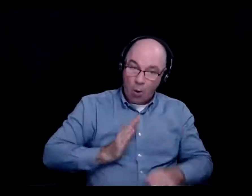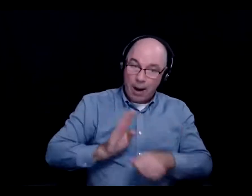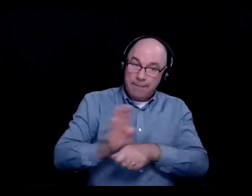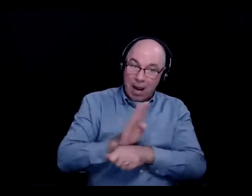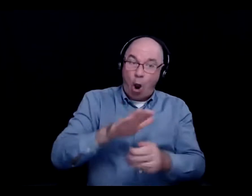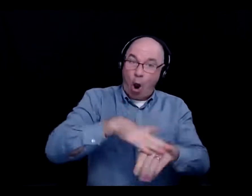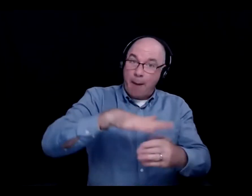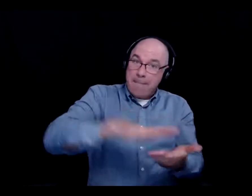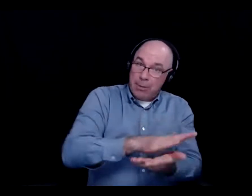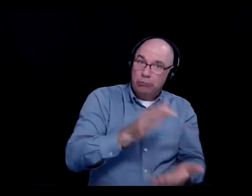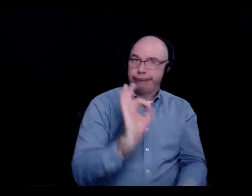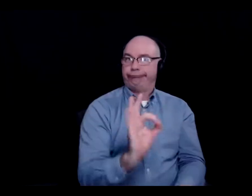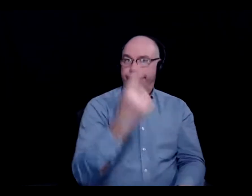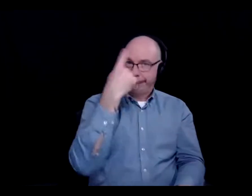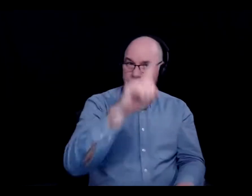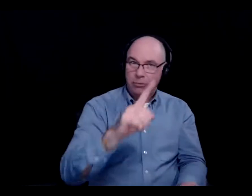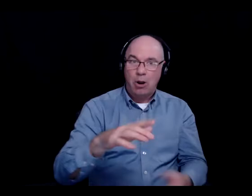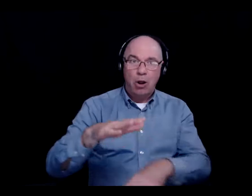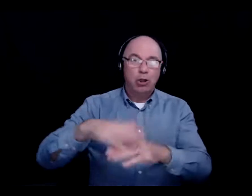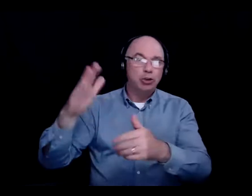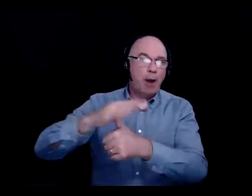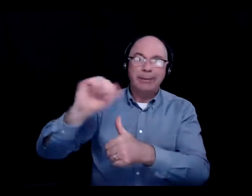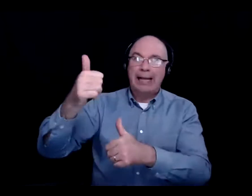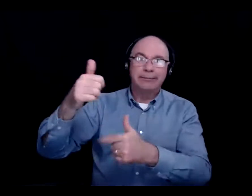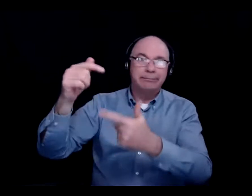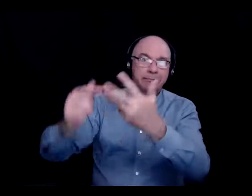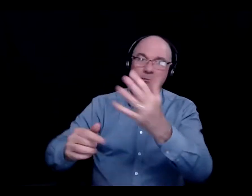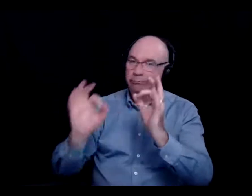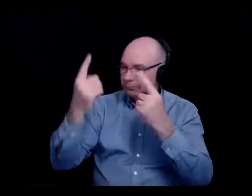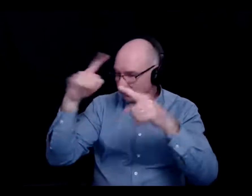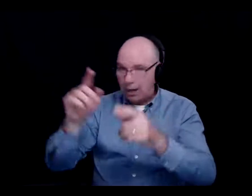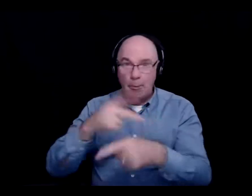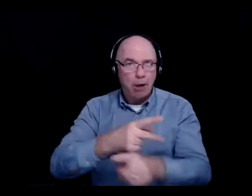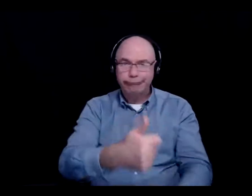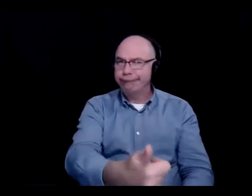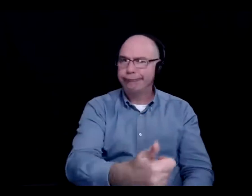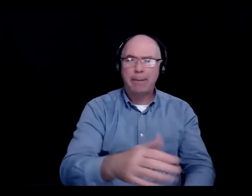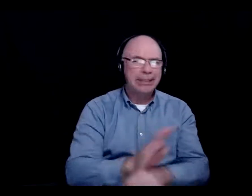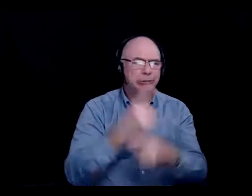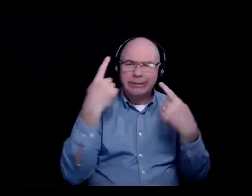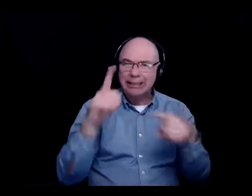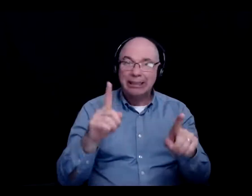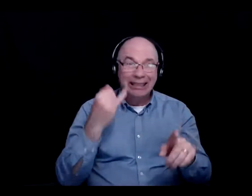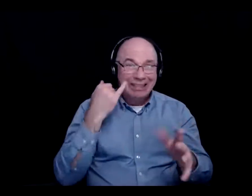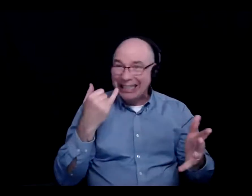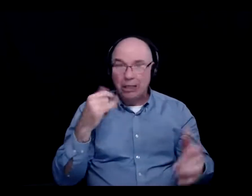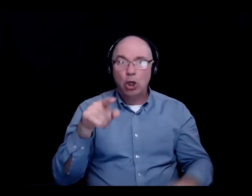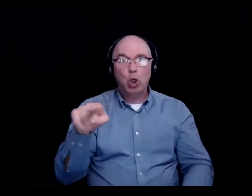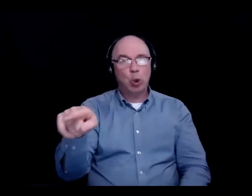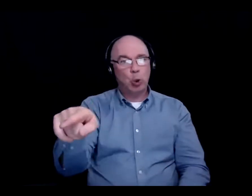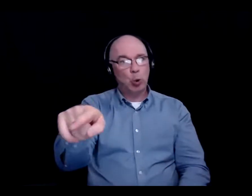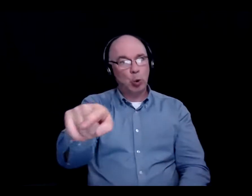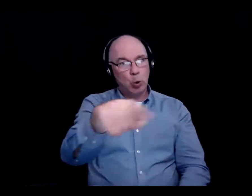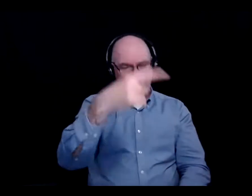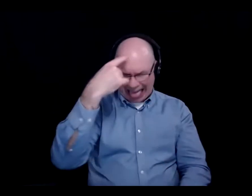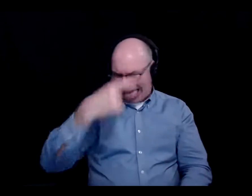paper. Our business works with the comp plan. Our business works because our products work. It's you. You've got to work on yourself.